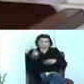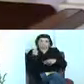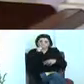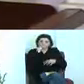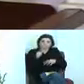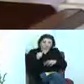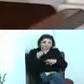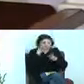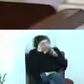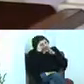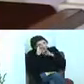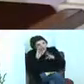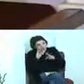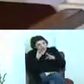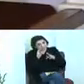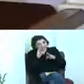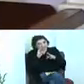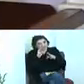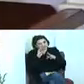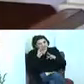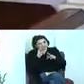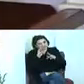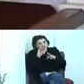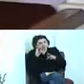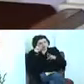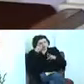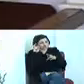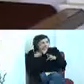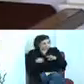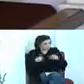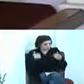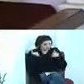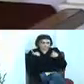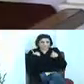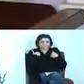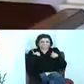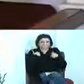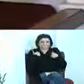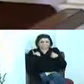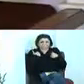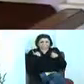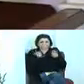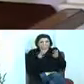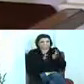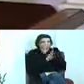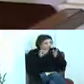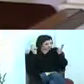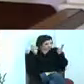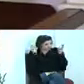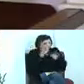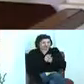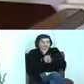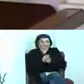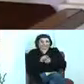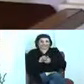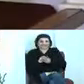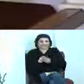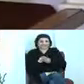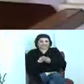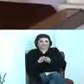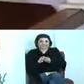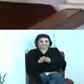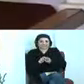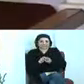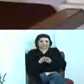the respect or regards that you thought you should have had. Hallelujah. Get your